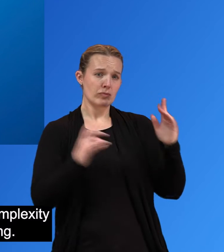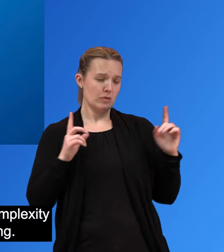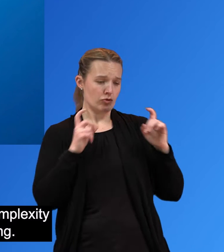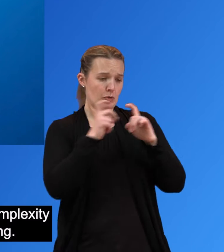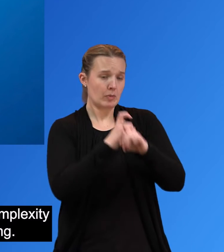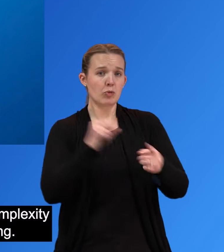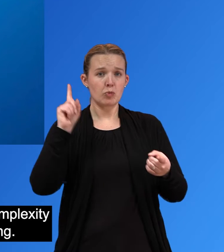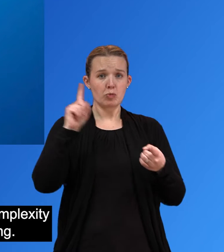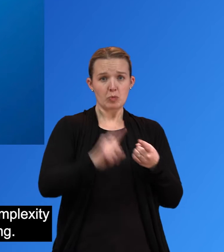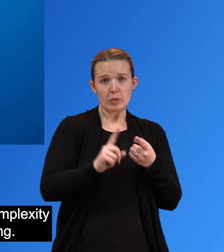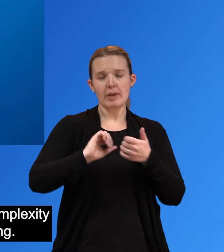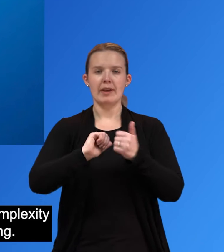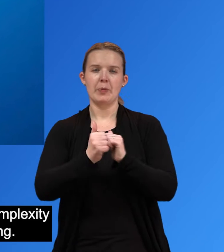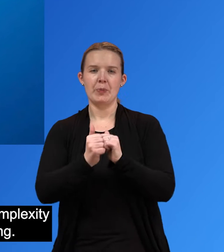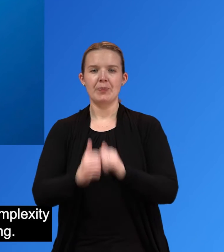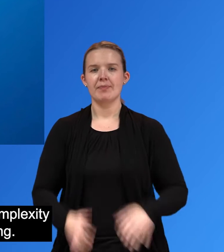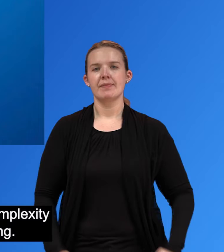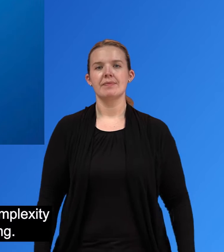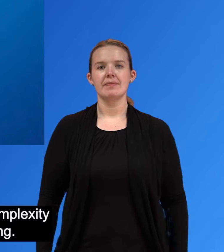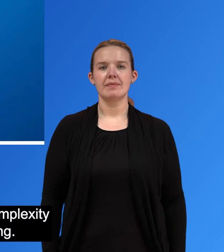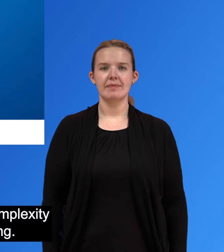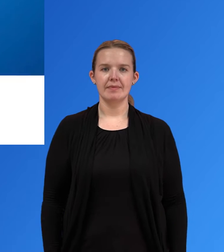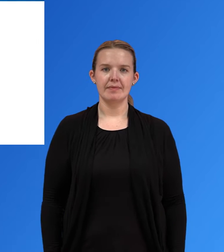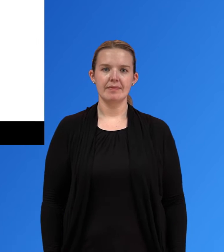How to minimize the complexity of text in messaging.